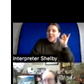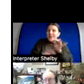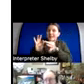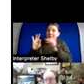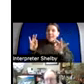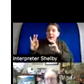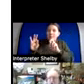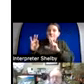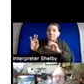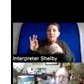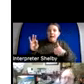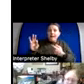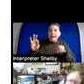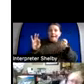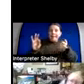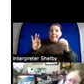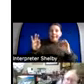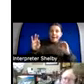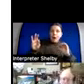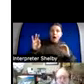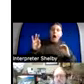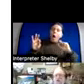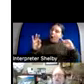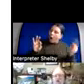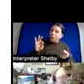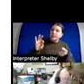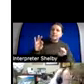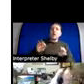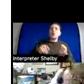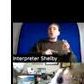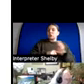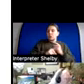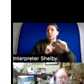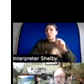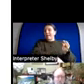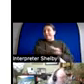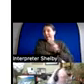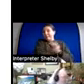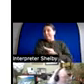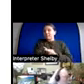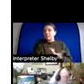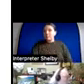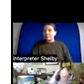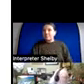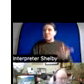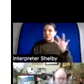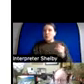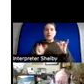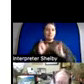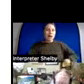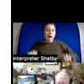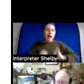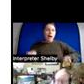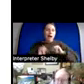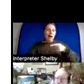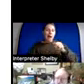it was followed with lamb so we're just recognizing that as a pattern i put a link down there through